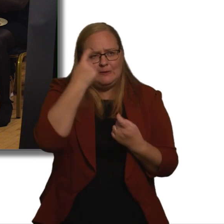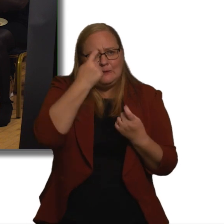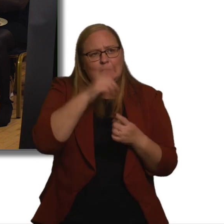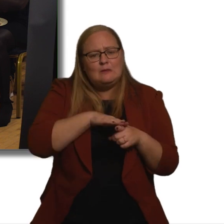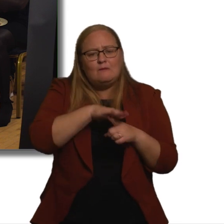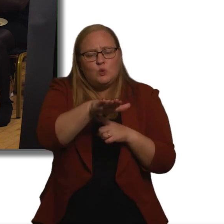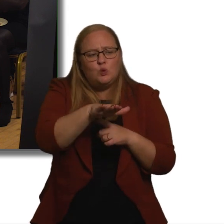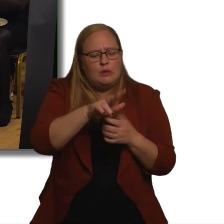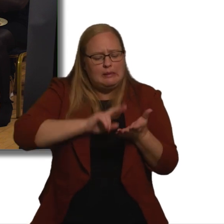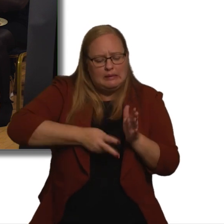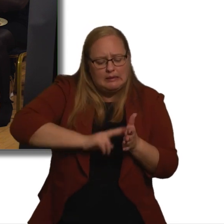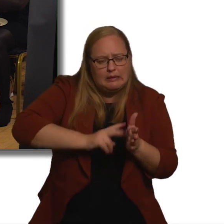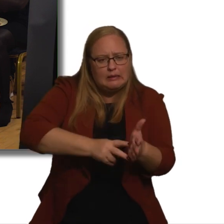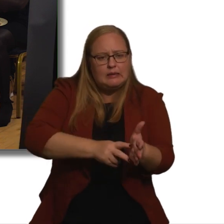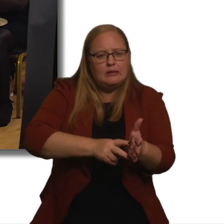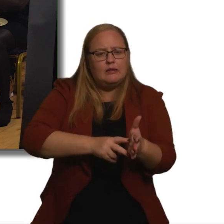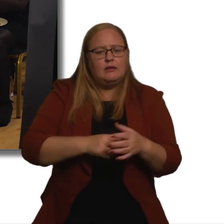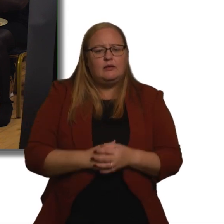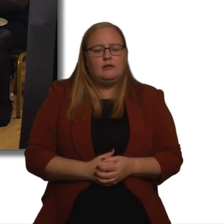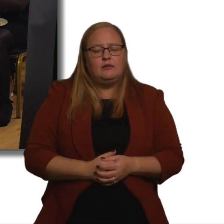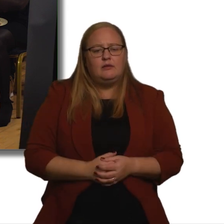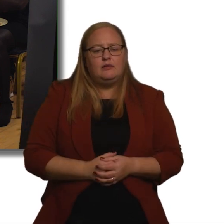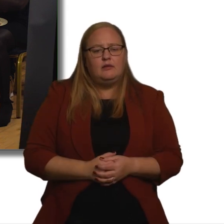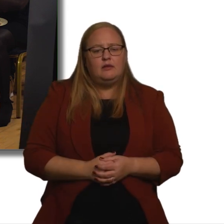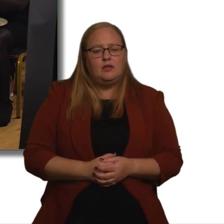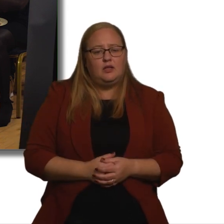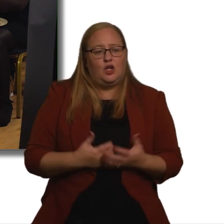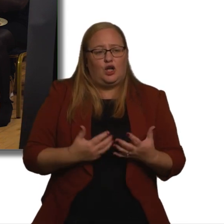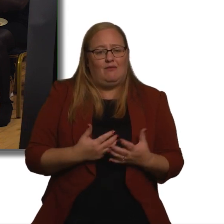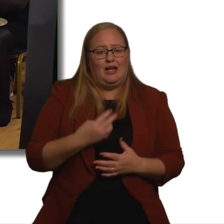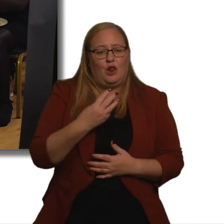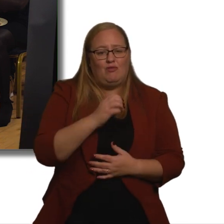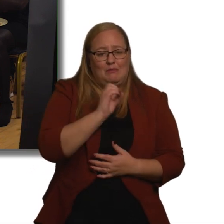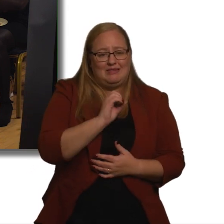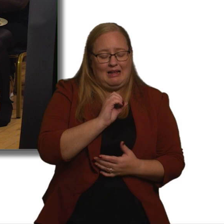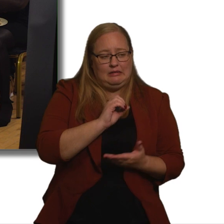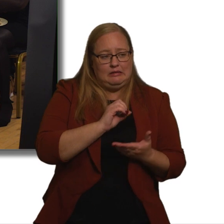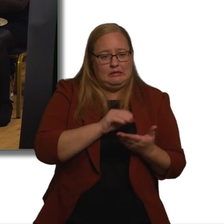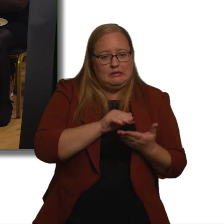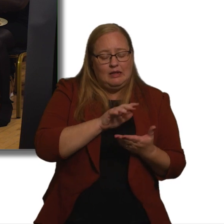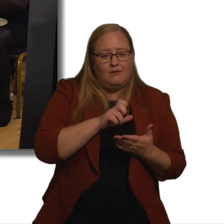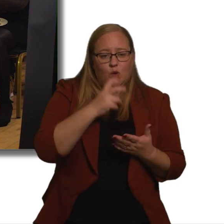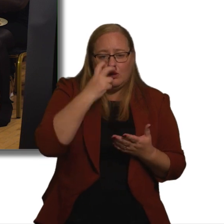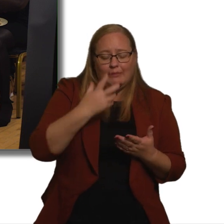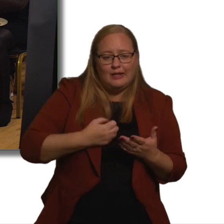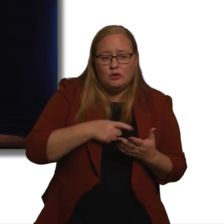other employers? So ours is at currently 3%, and would we be looking at making it 5 or